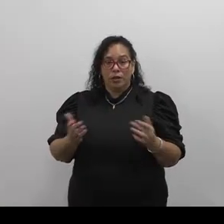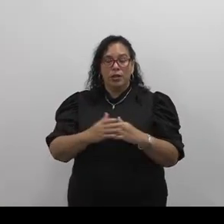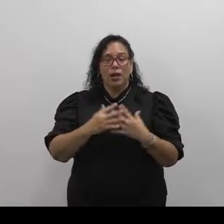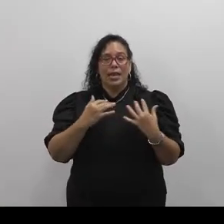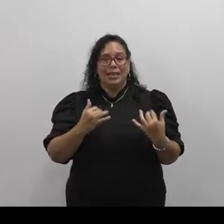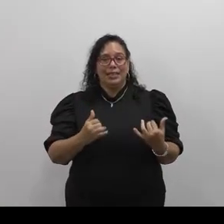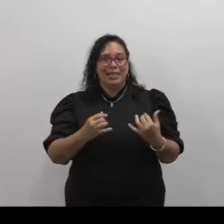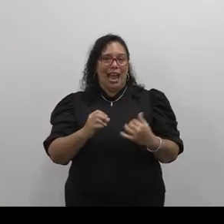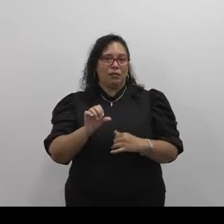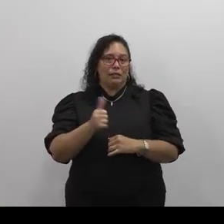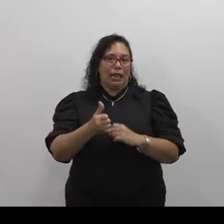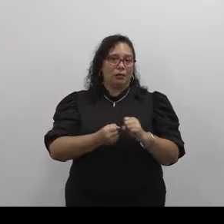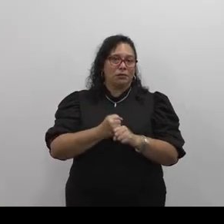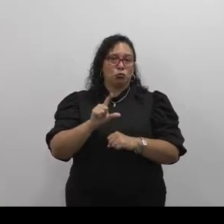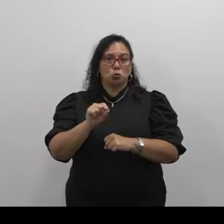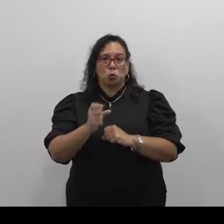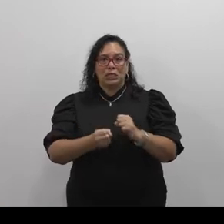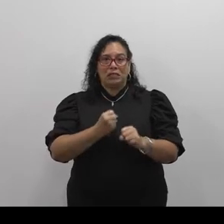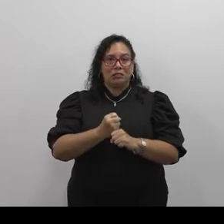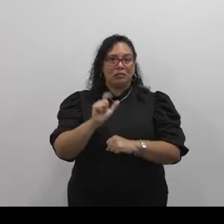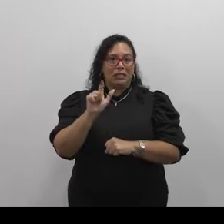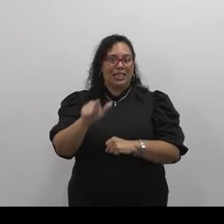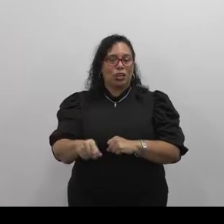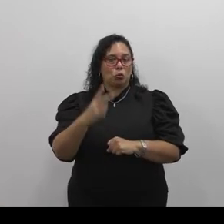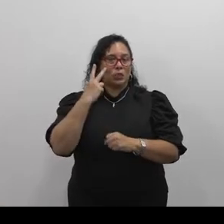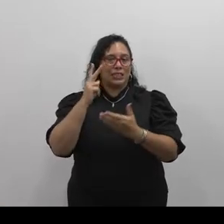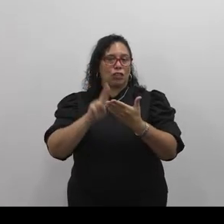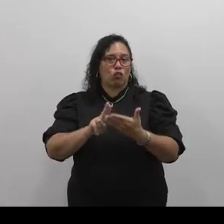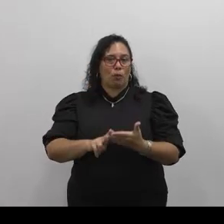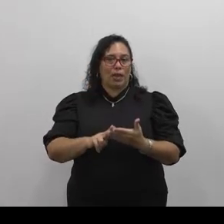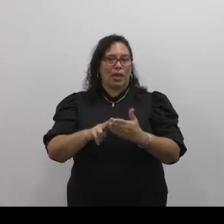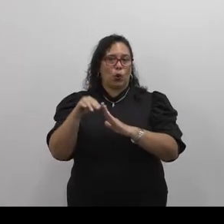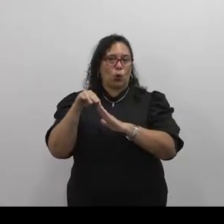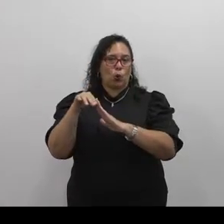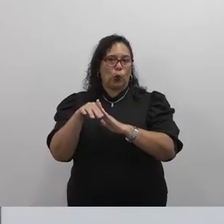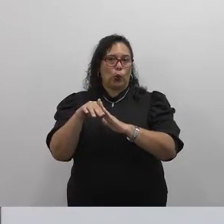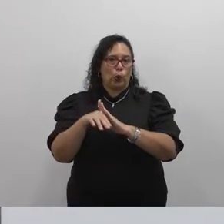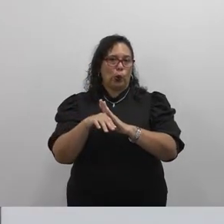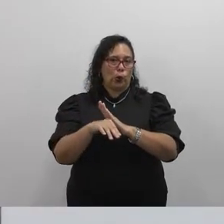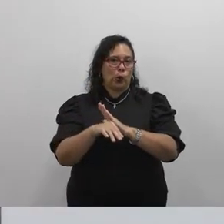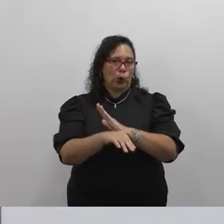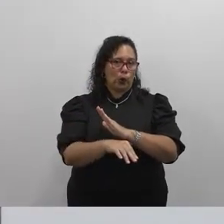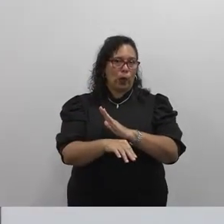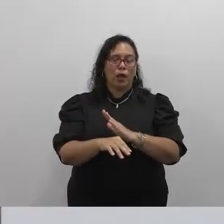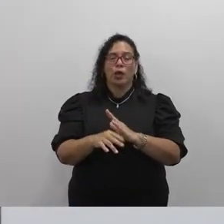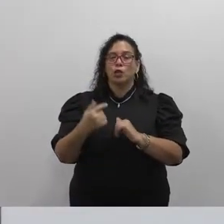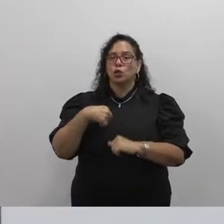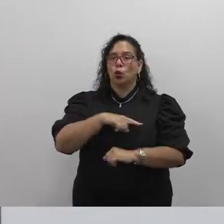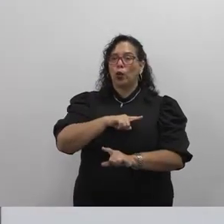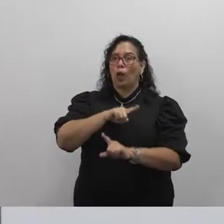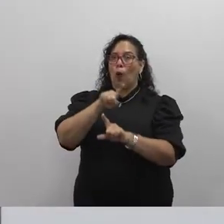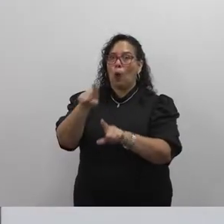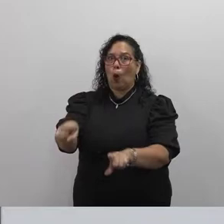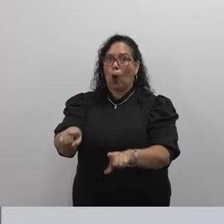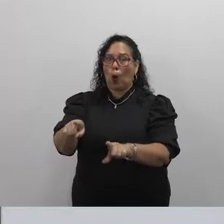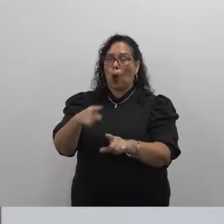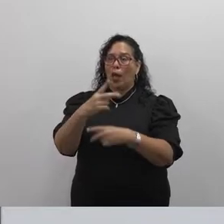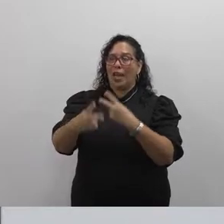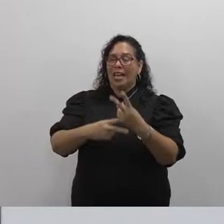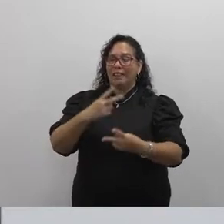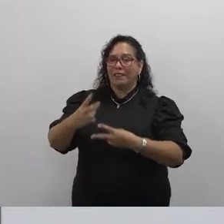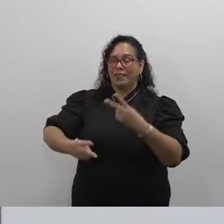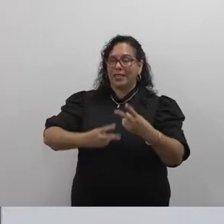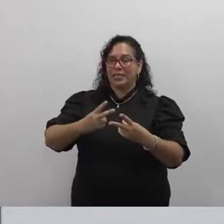couple decades later, we've seen some of that enrollment decline. As we go out and visit campuses these days, we see empty classrooms in